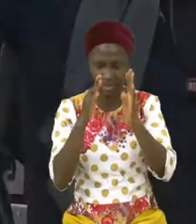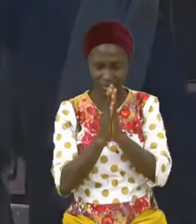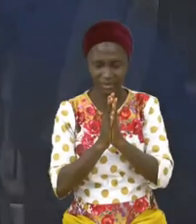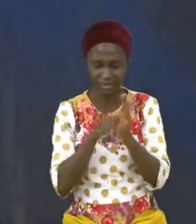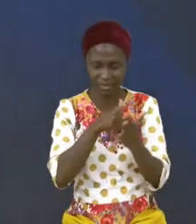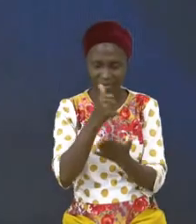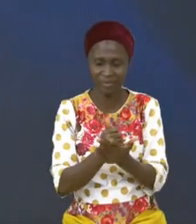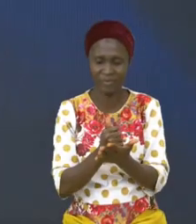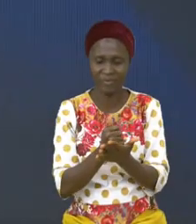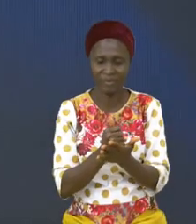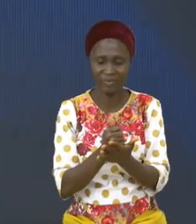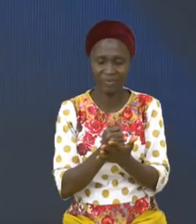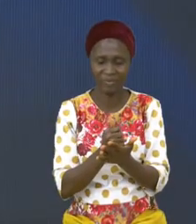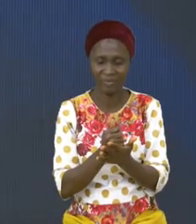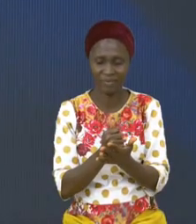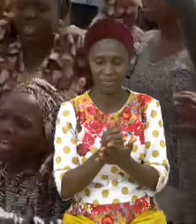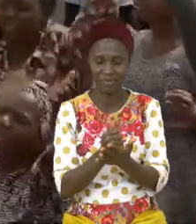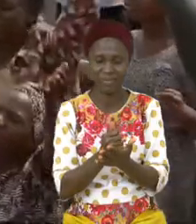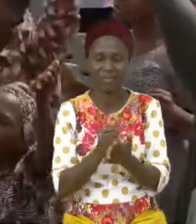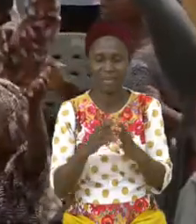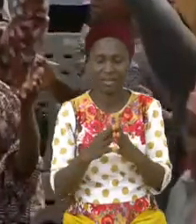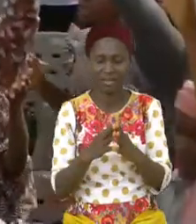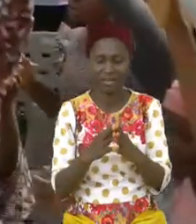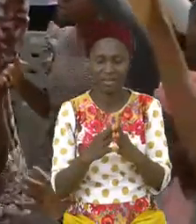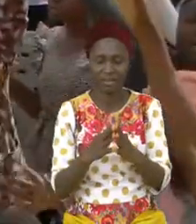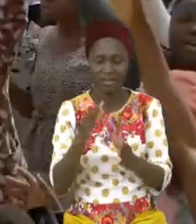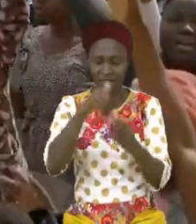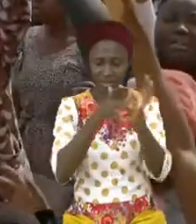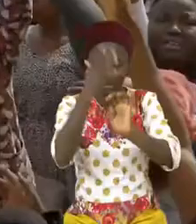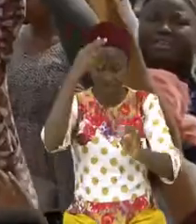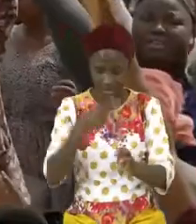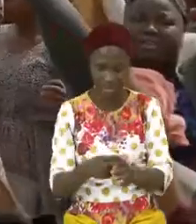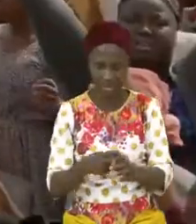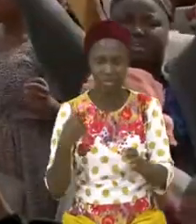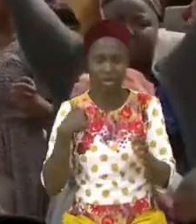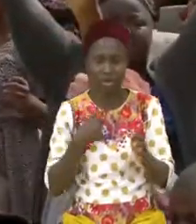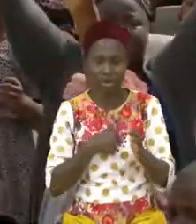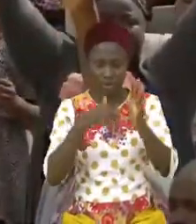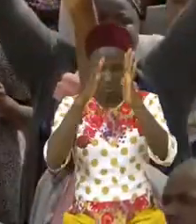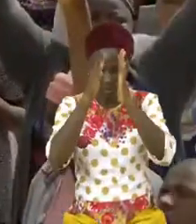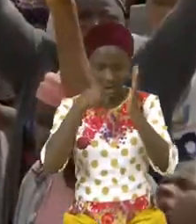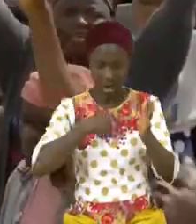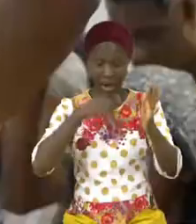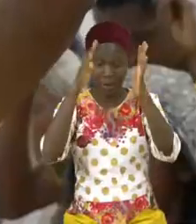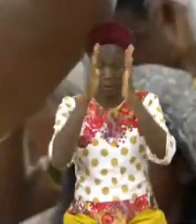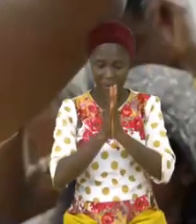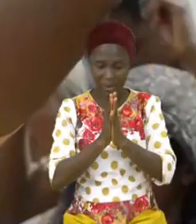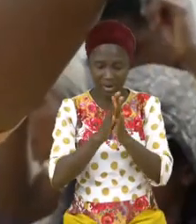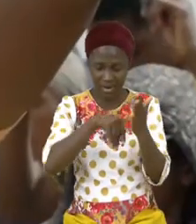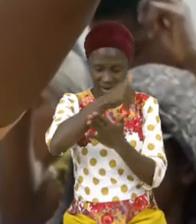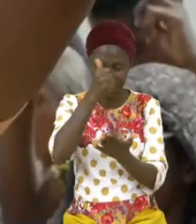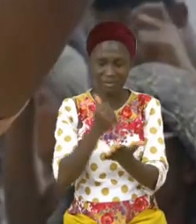for testimony in every mile in jesus name i pray